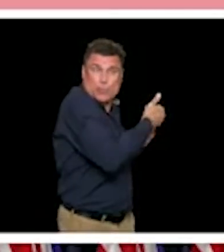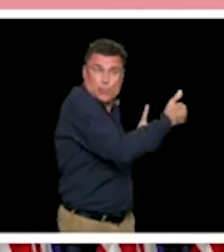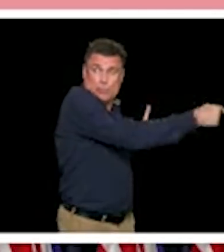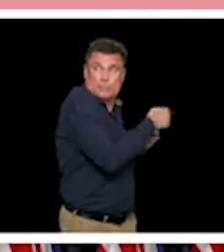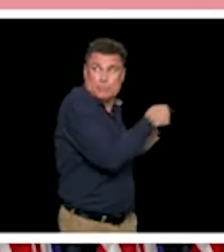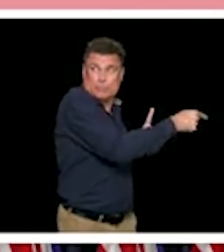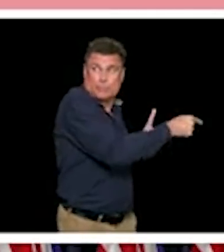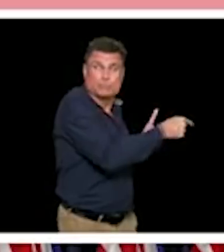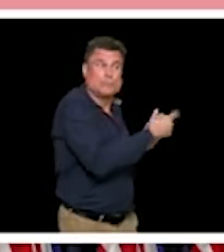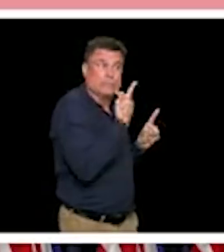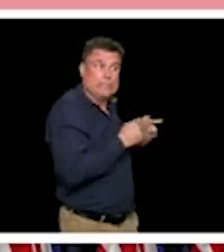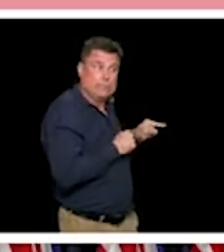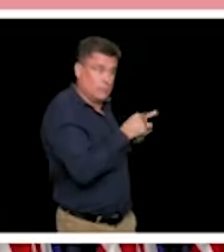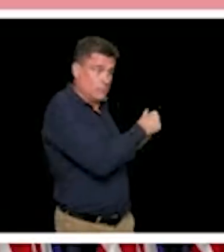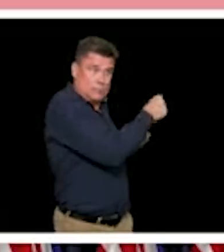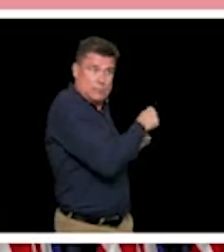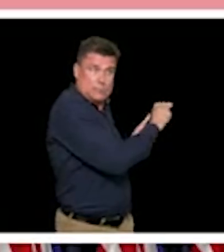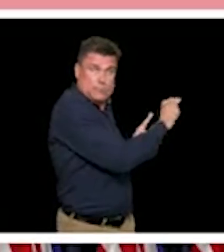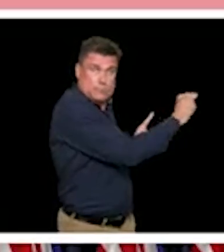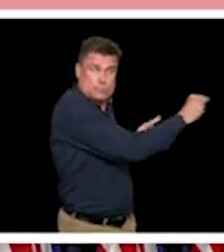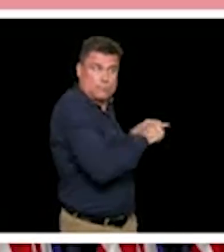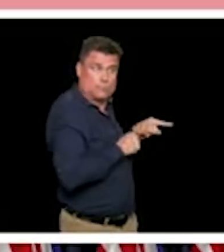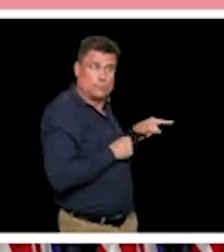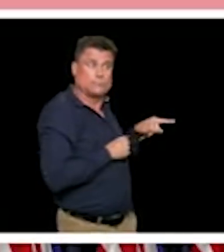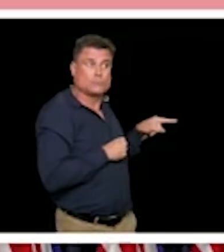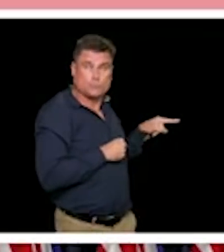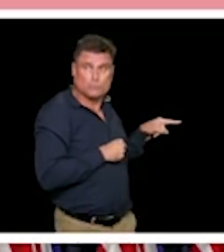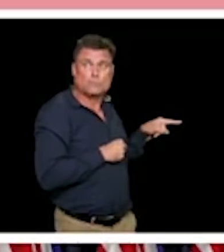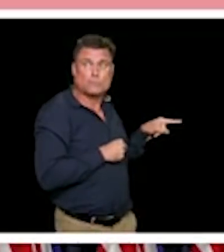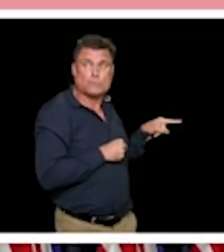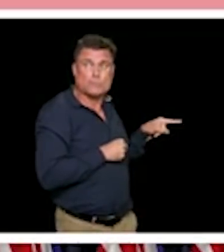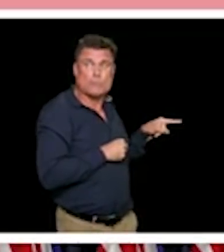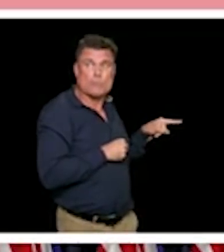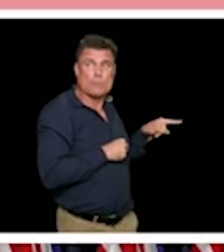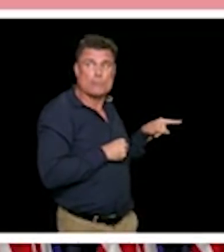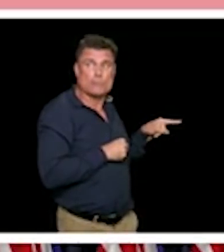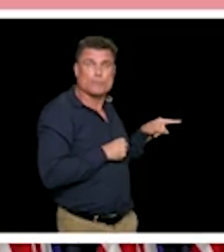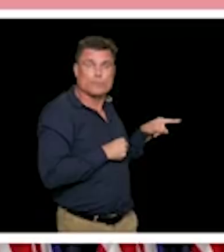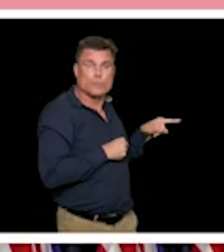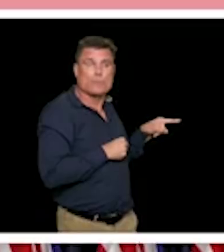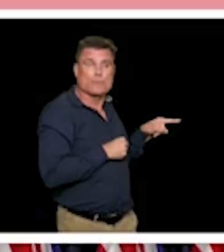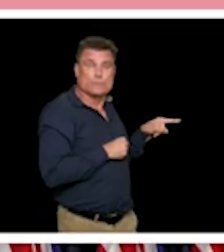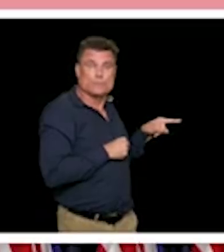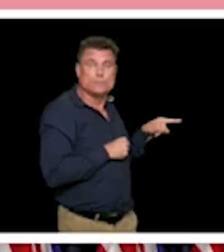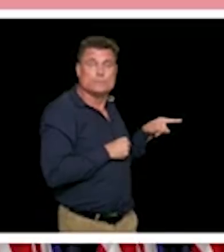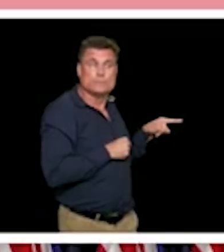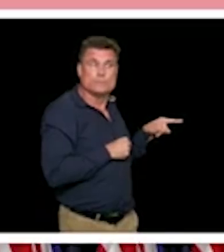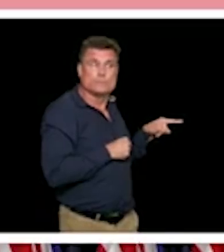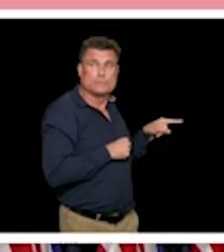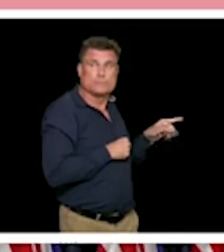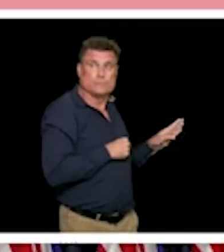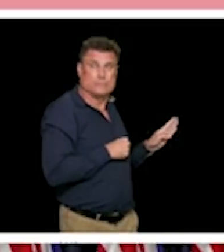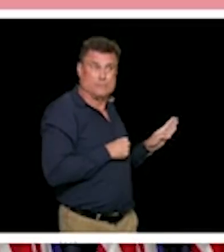deaths, and comparing them by age. So the first bars that we see on the far right are the proportion of that